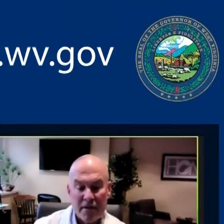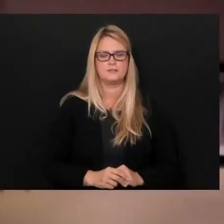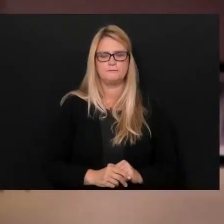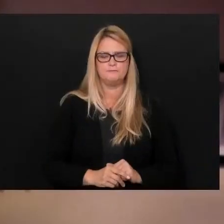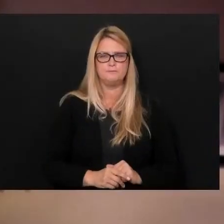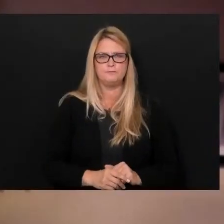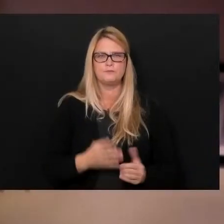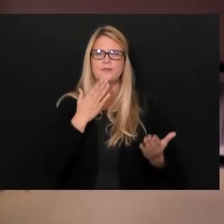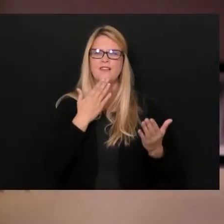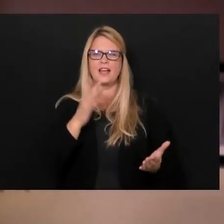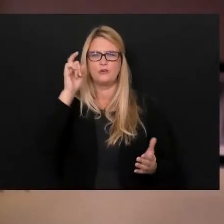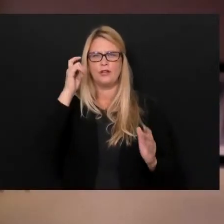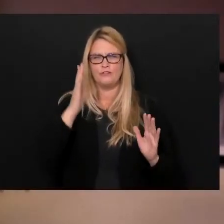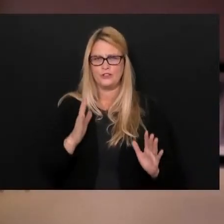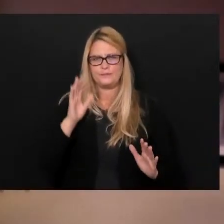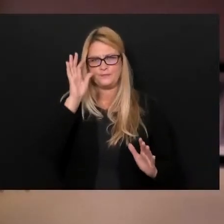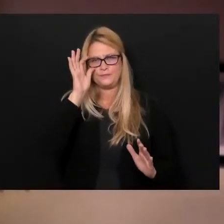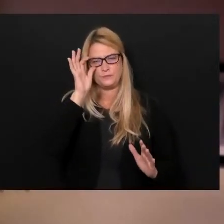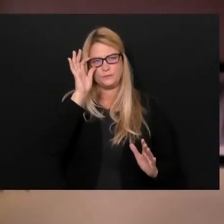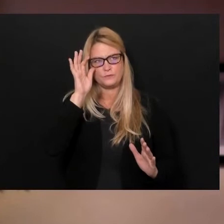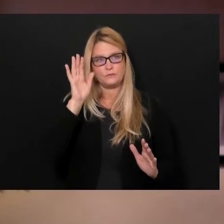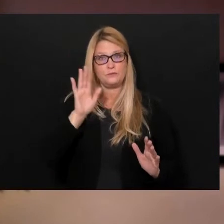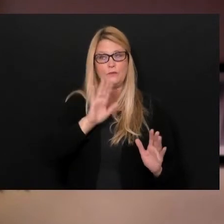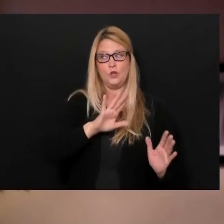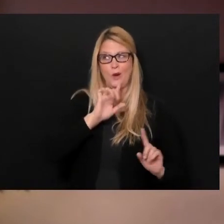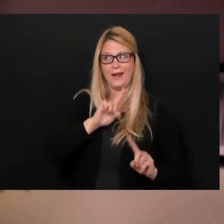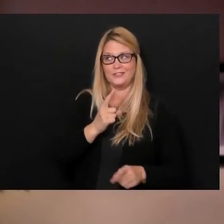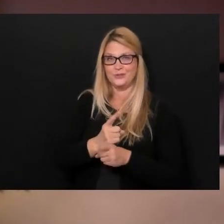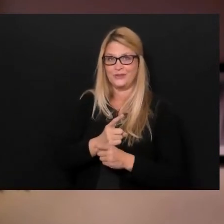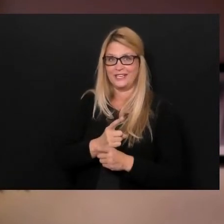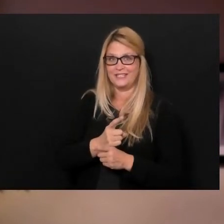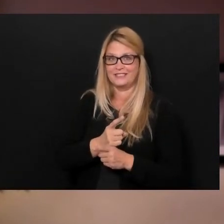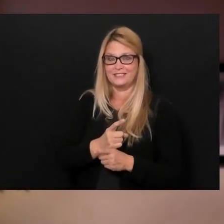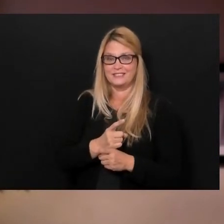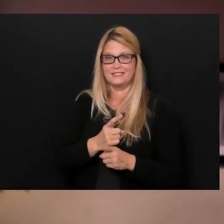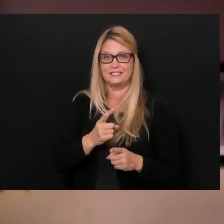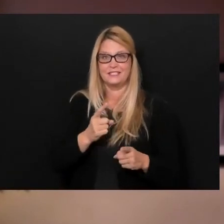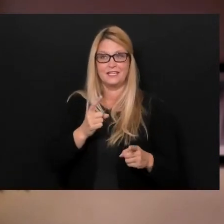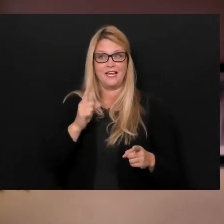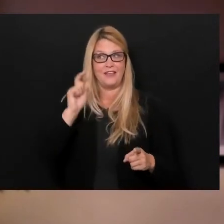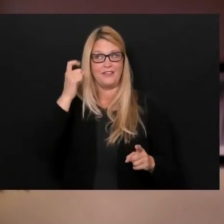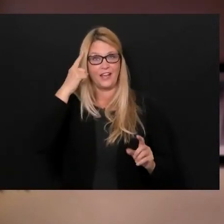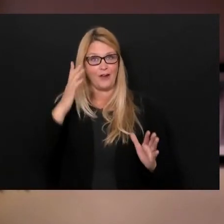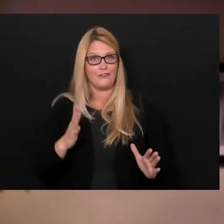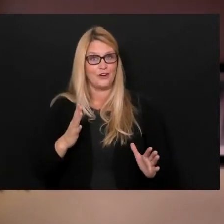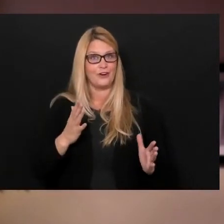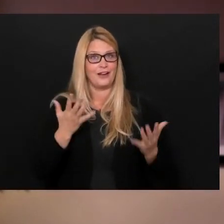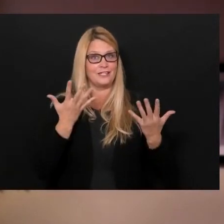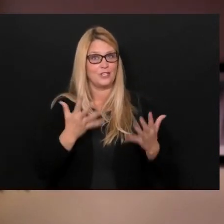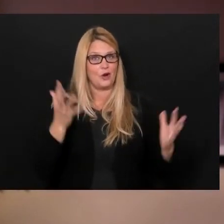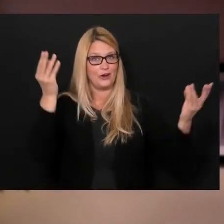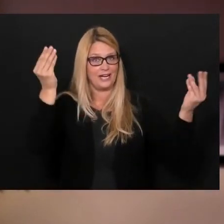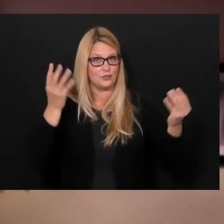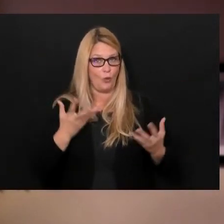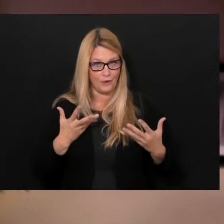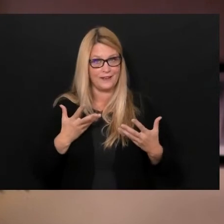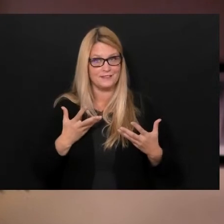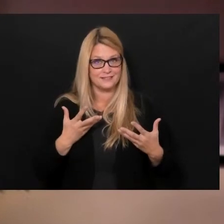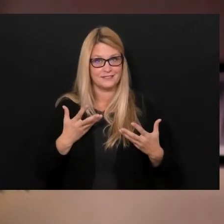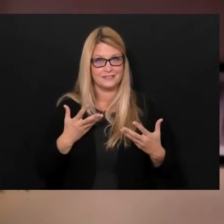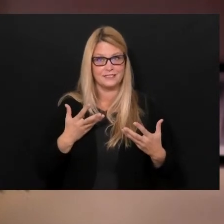I think that the answer that you've provided is correct. The governor has instructed us, and